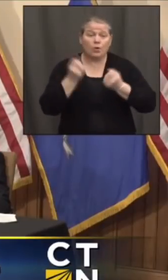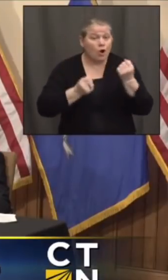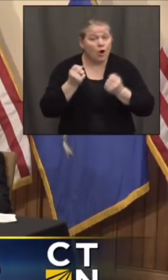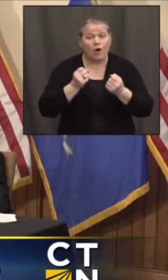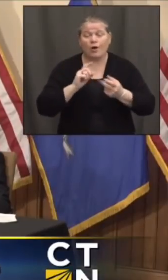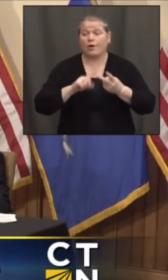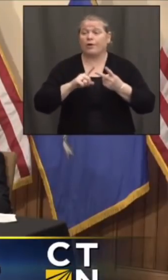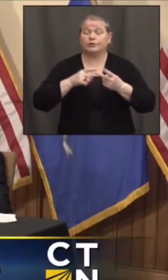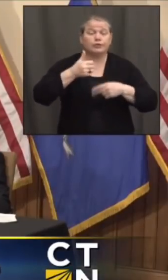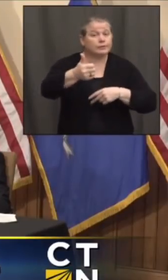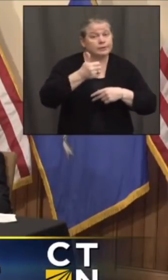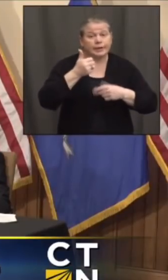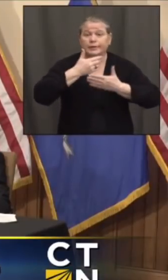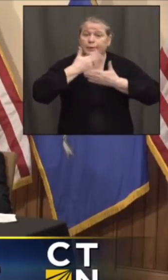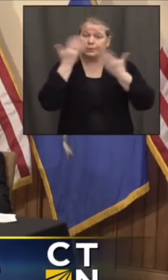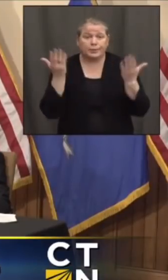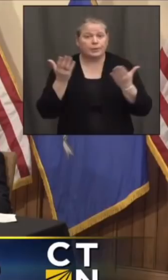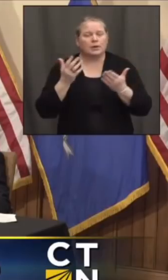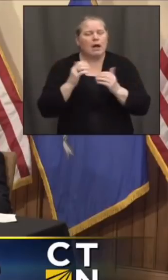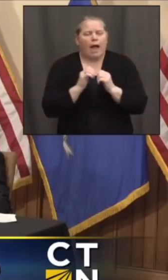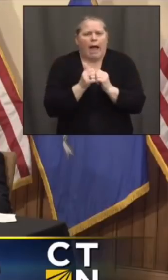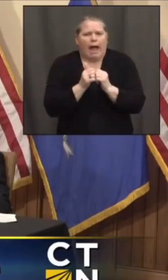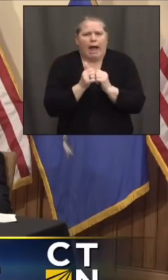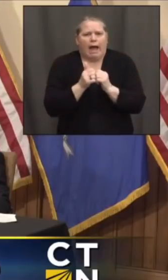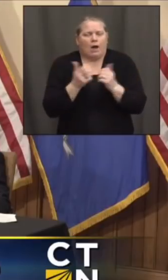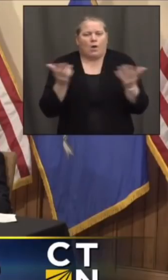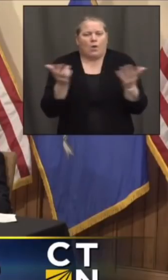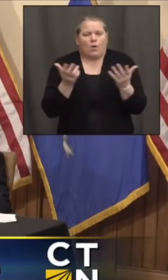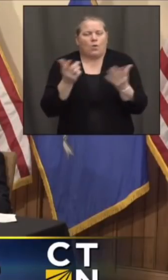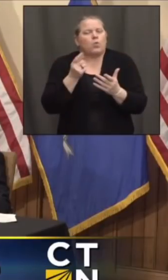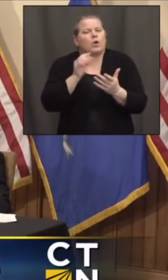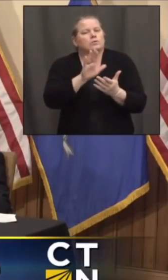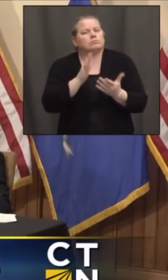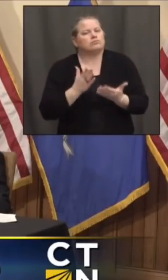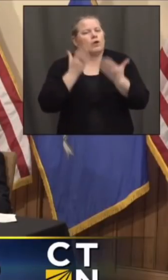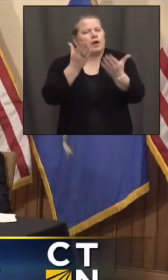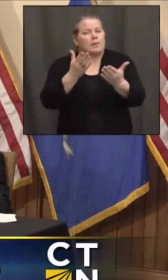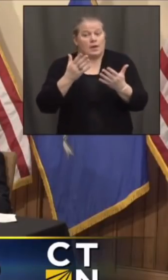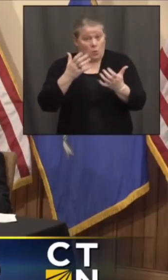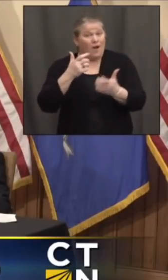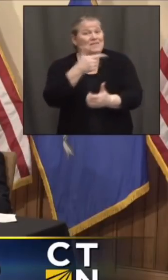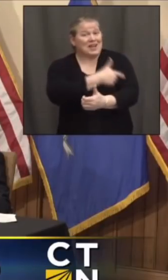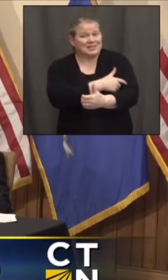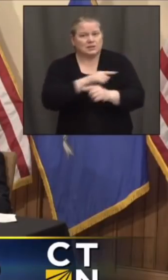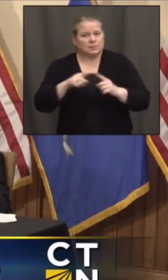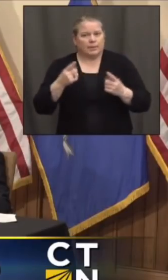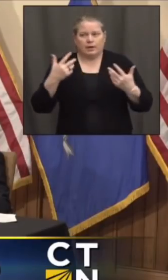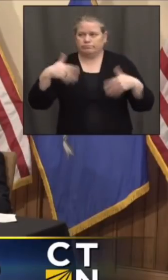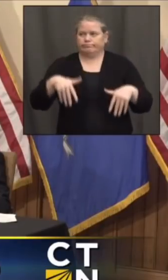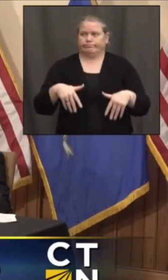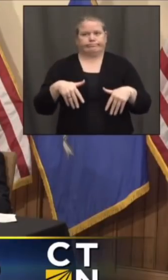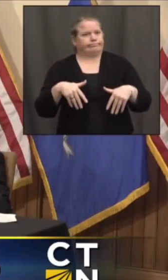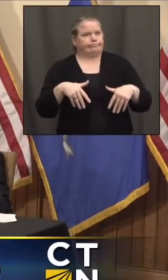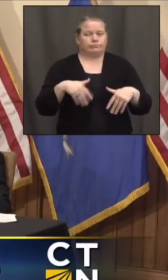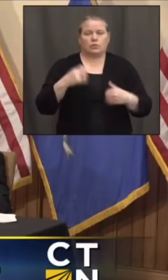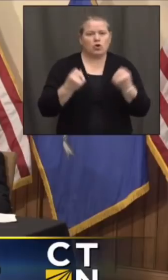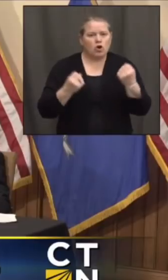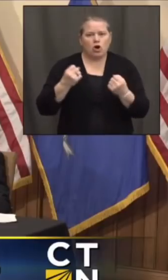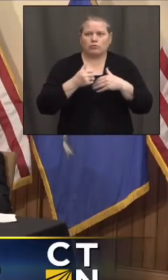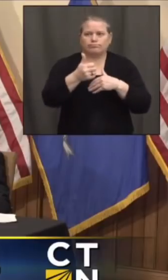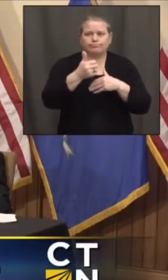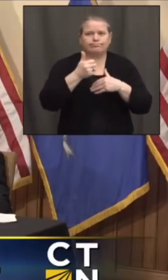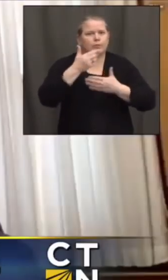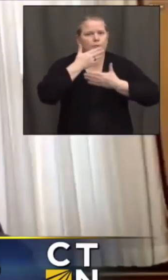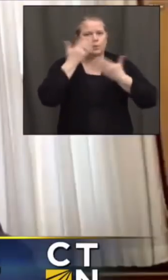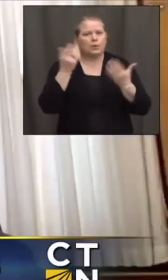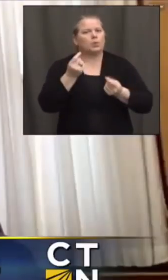to transportation, what would you recommend for people who don't have transportation but want to get vaccinated or want to go somewhere? Yeah, so we